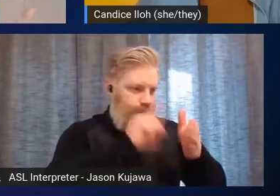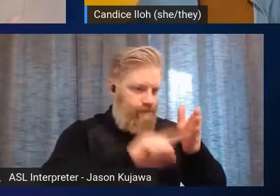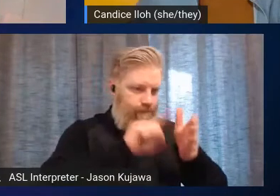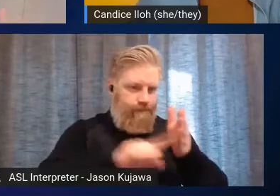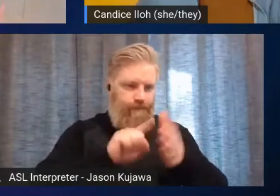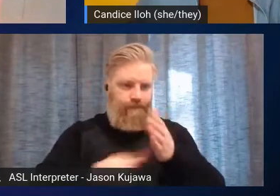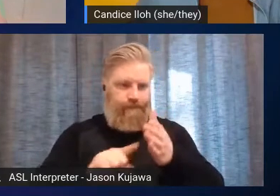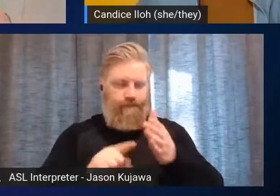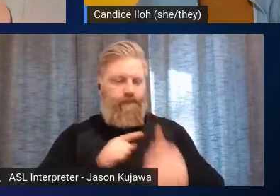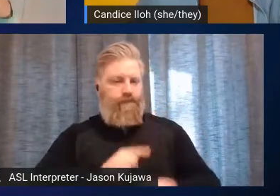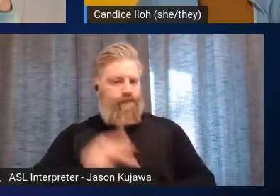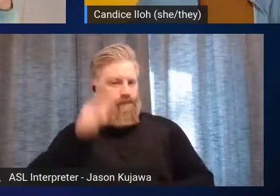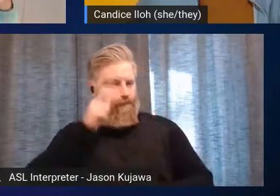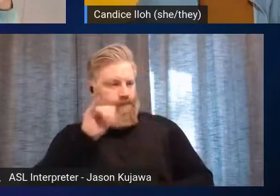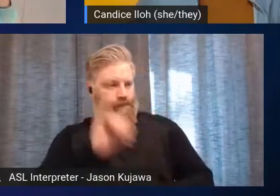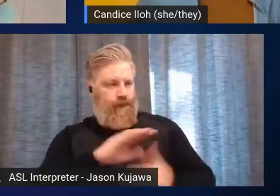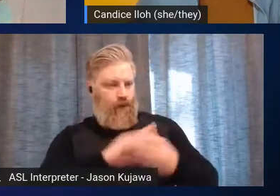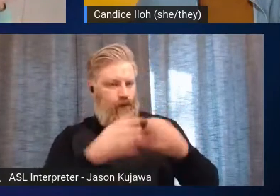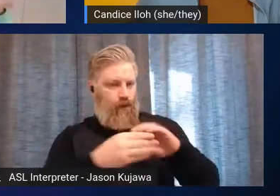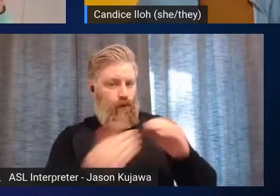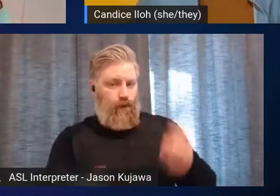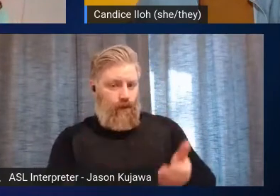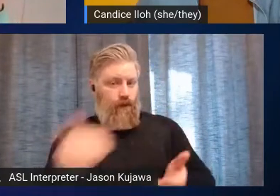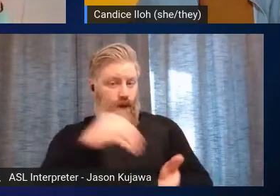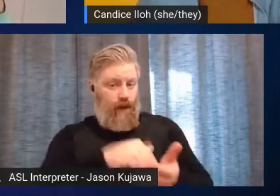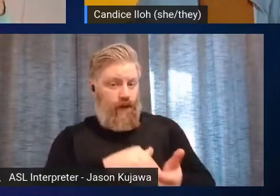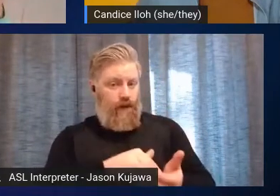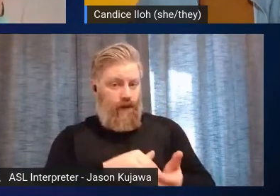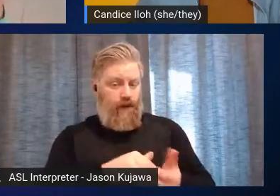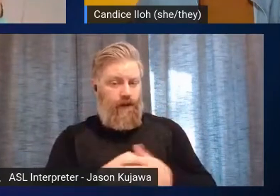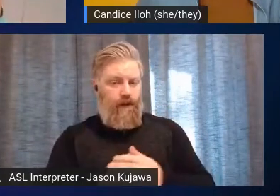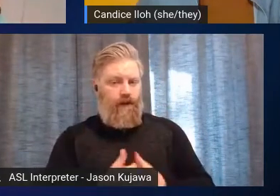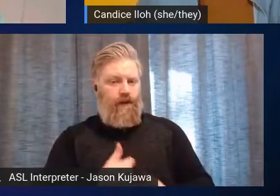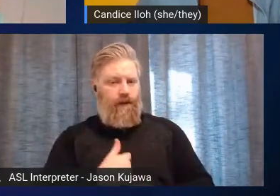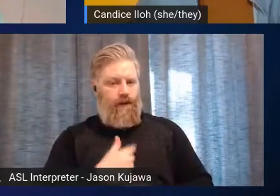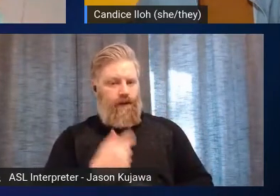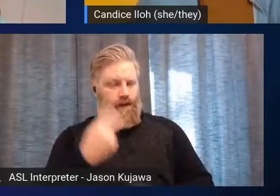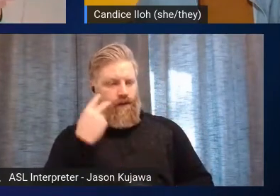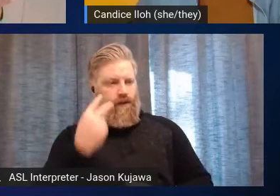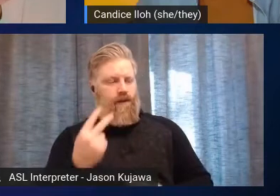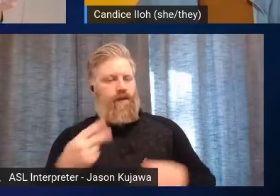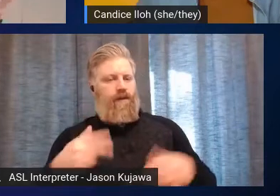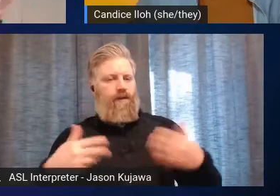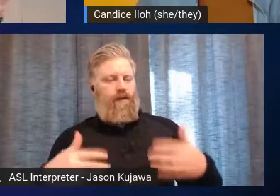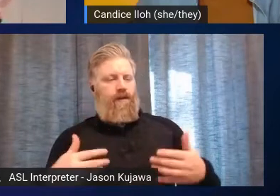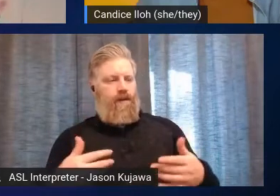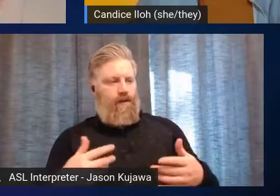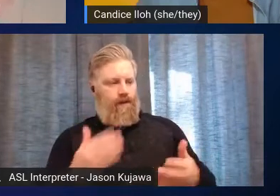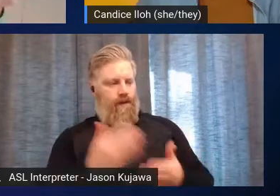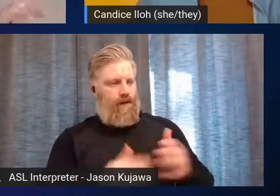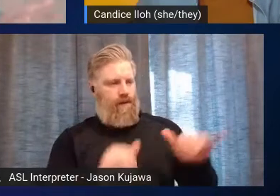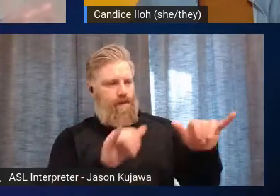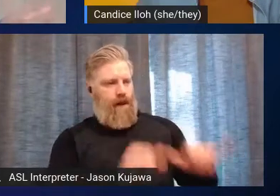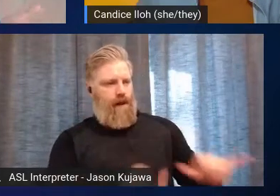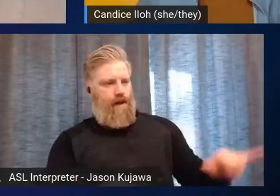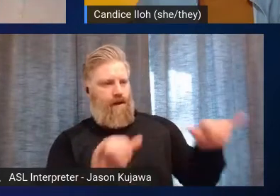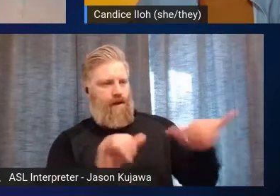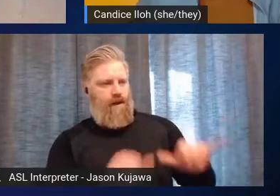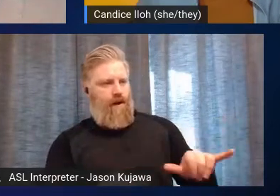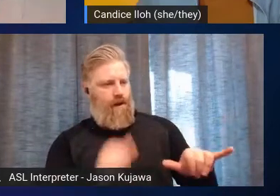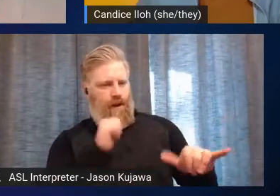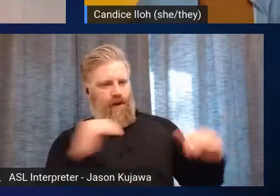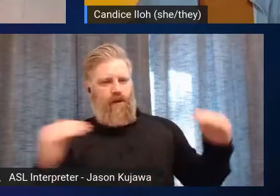stories again, and kind of seeing that there was a pattern of